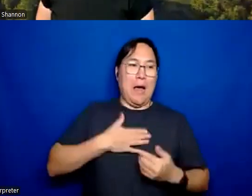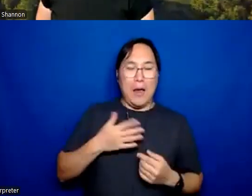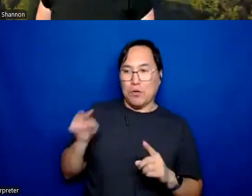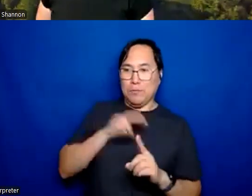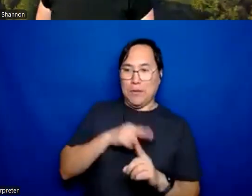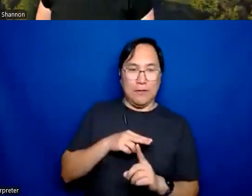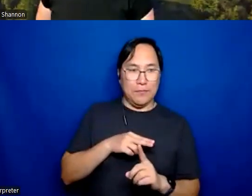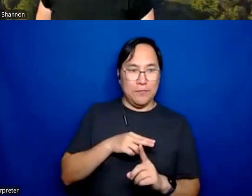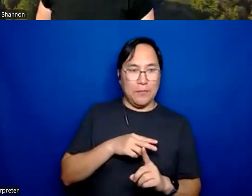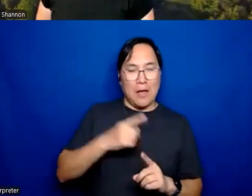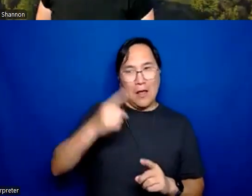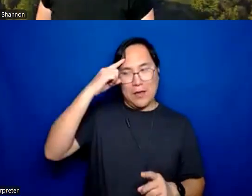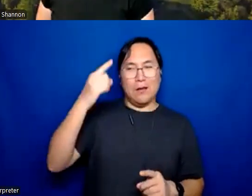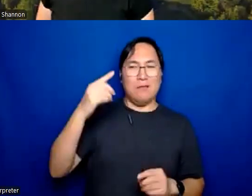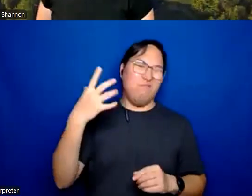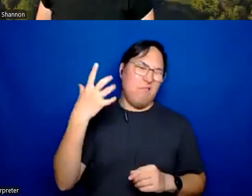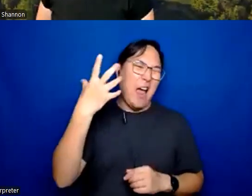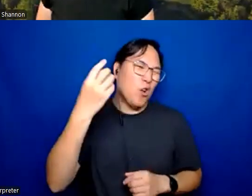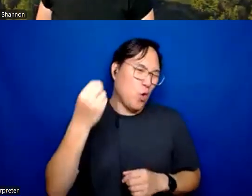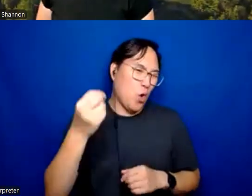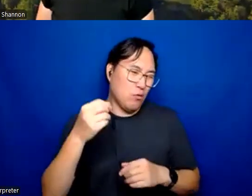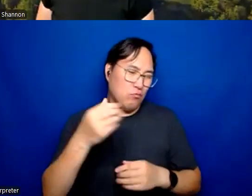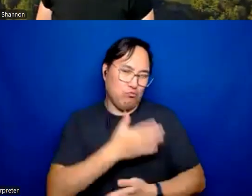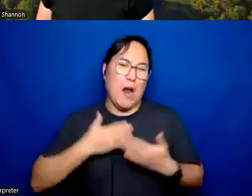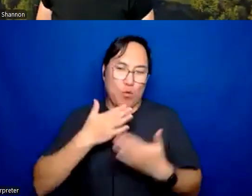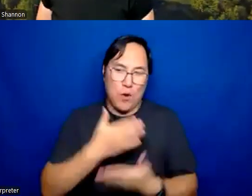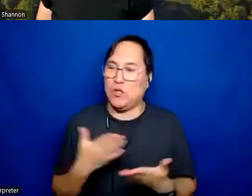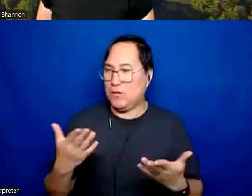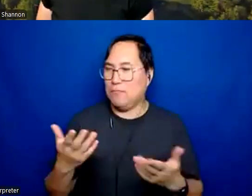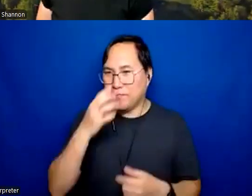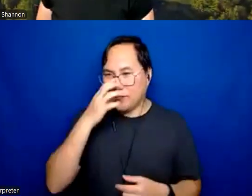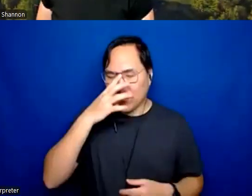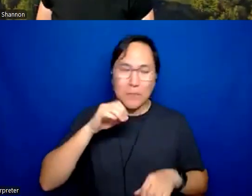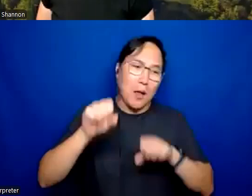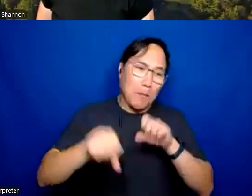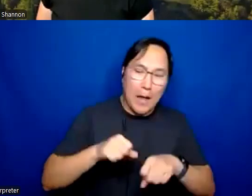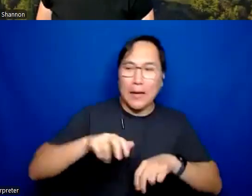of that more outdoor recreation with the